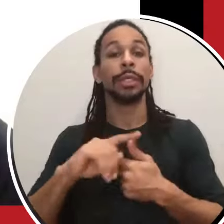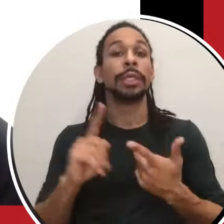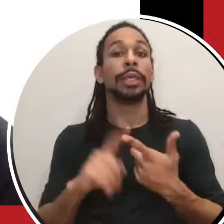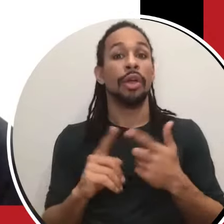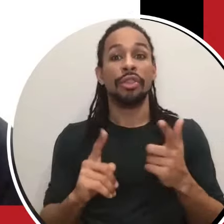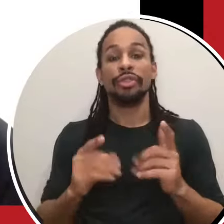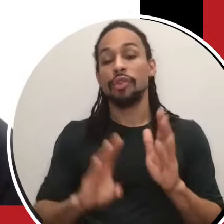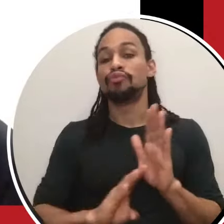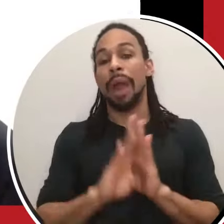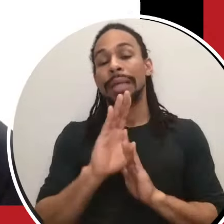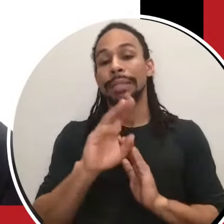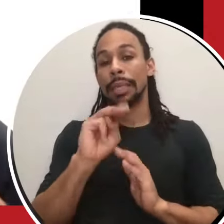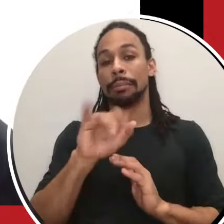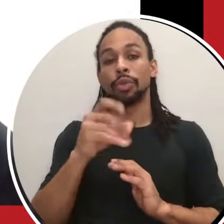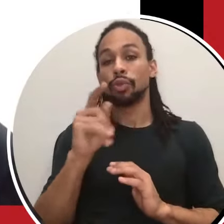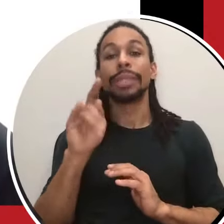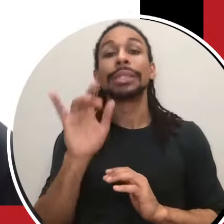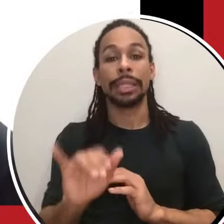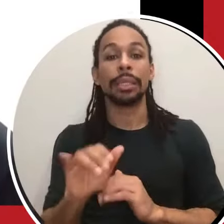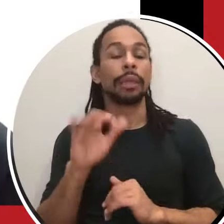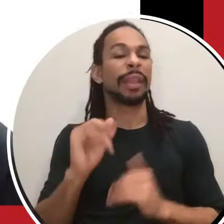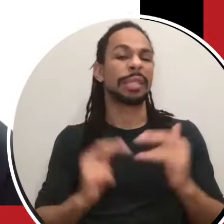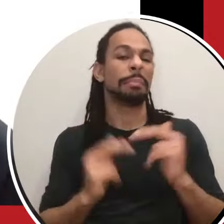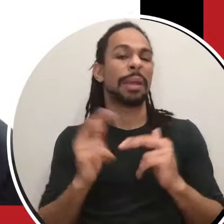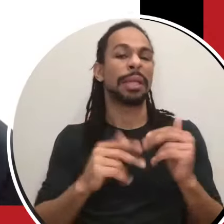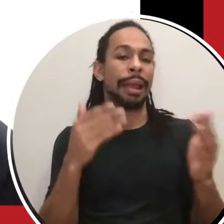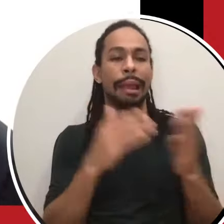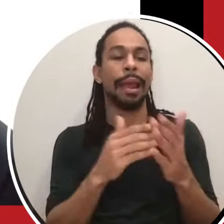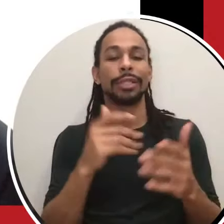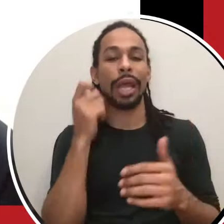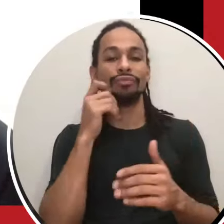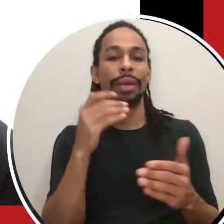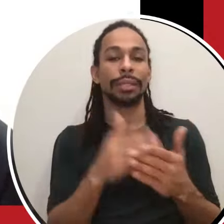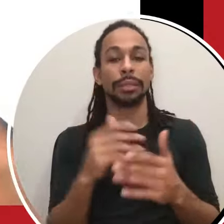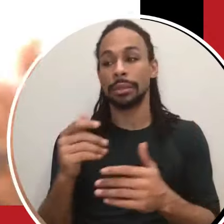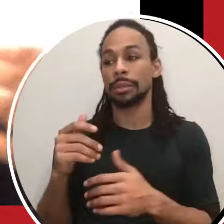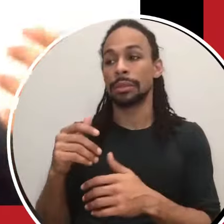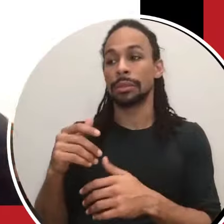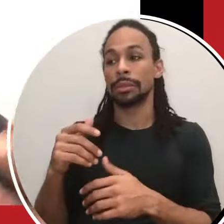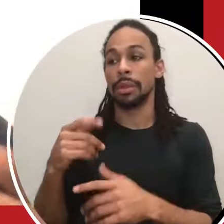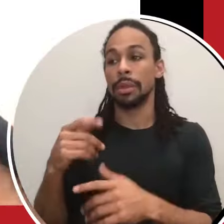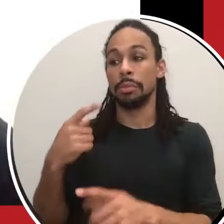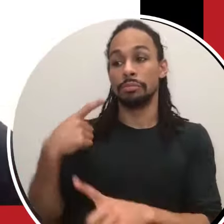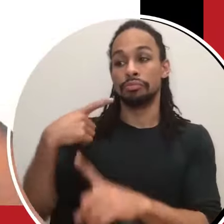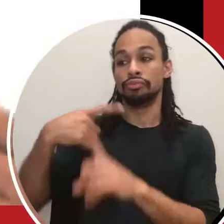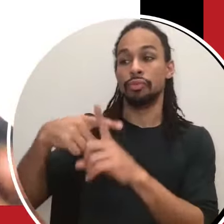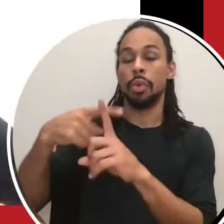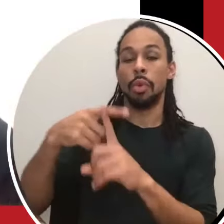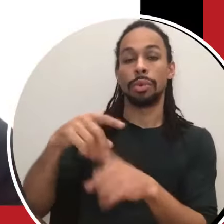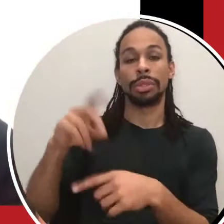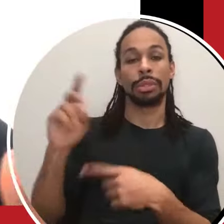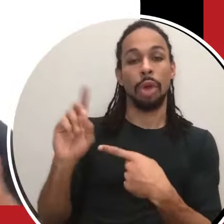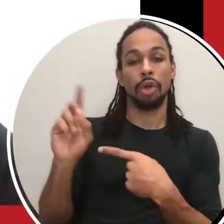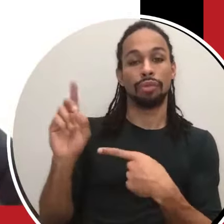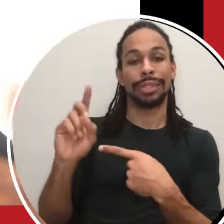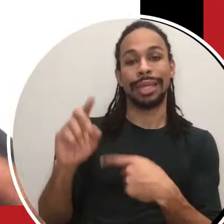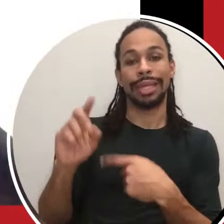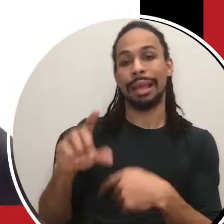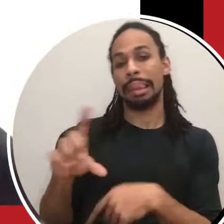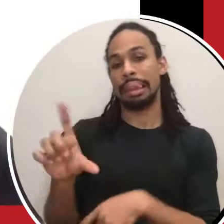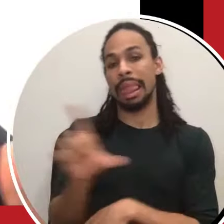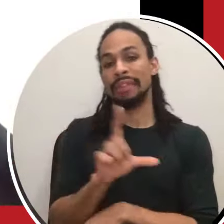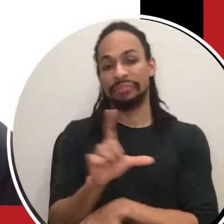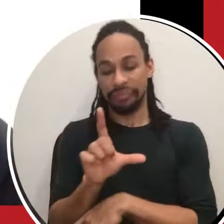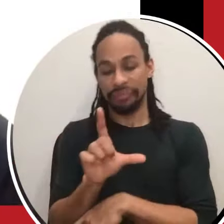an anti-racist, pro-democracy left, that is also so many organizations that are doing